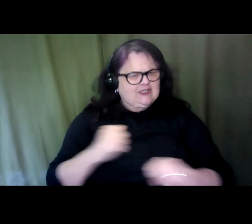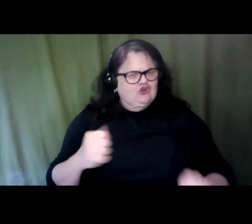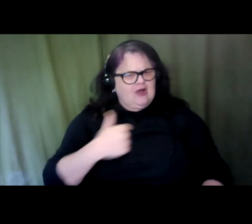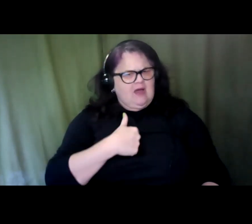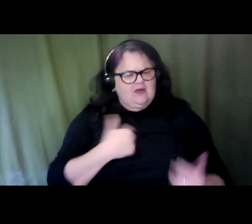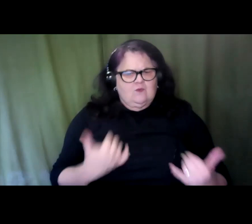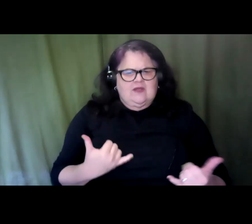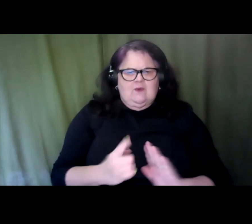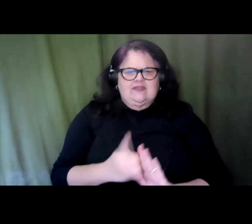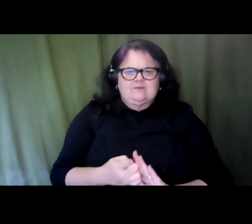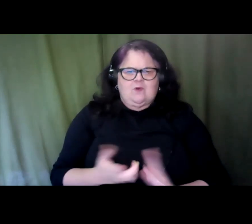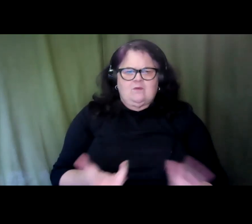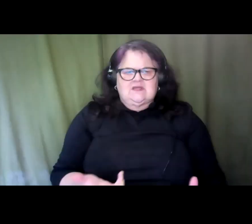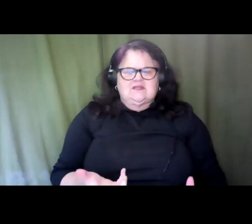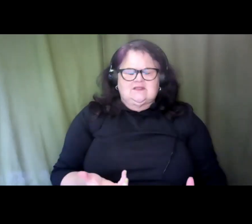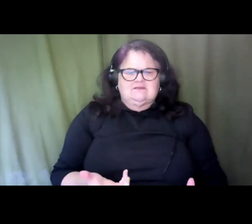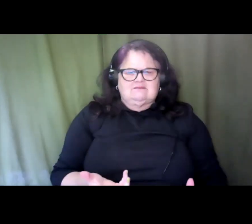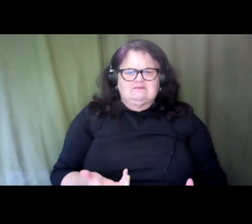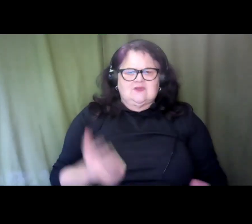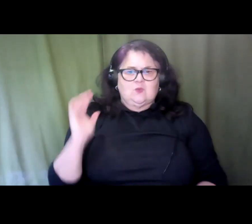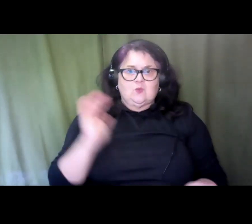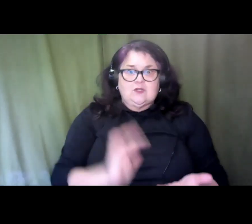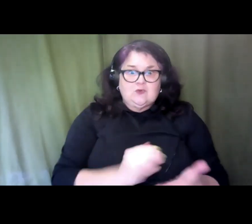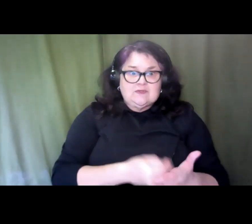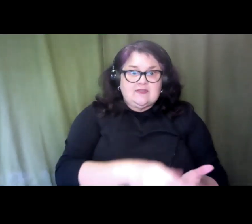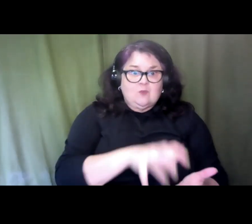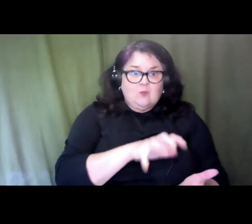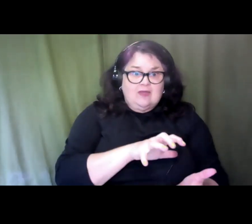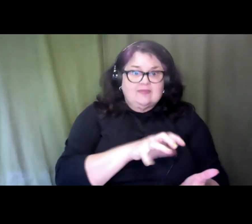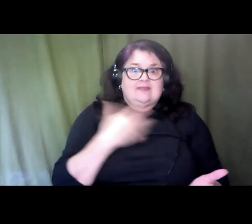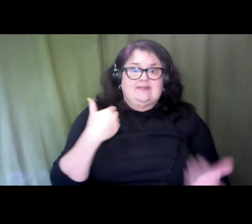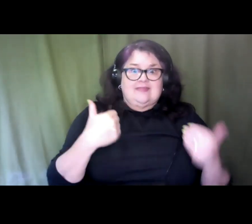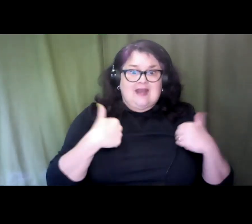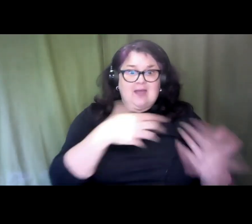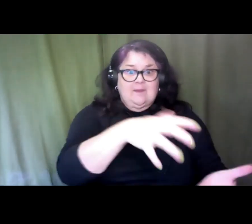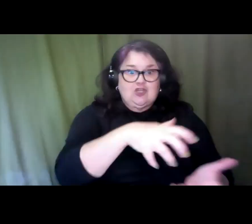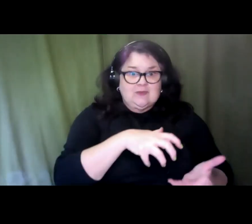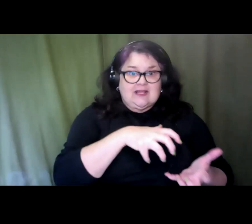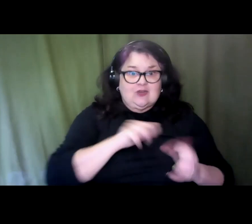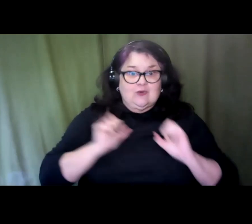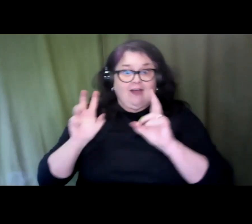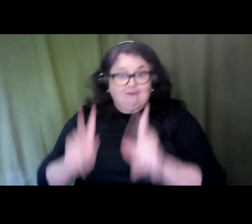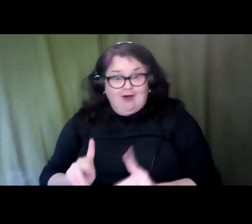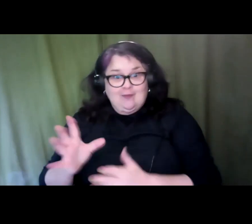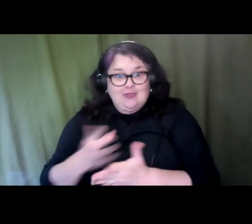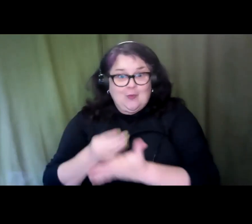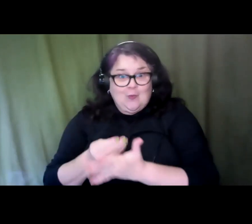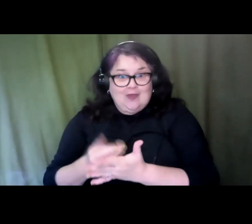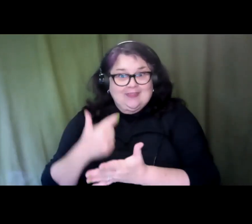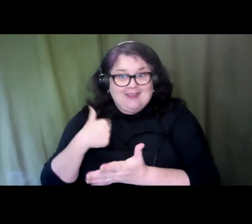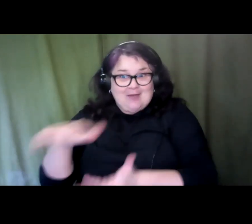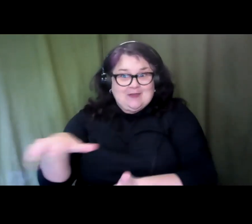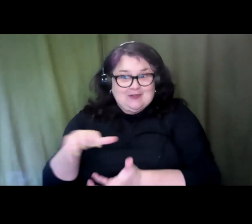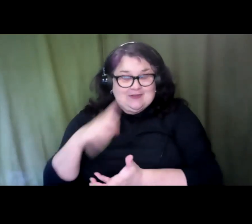to either reduce the wealth that I'm accumulating, give up the wealth that I'm accumulating, so that